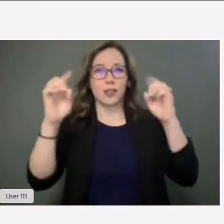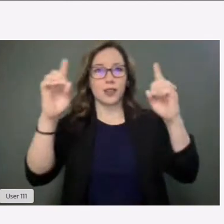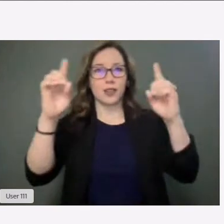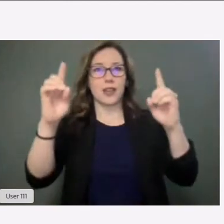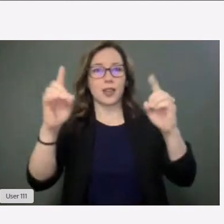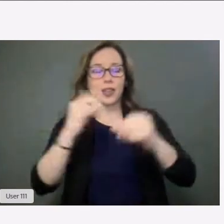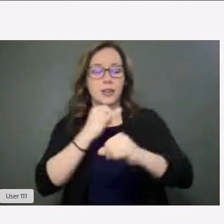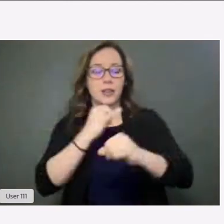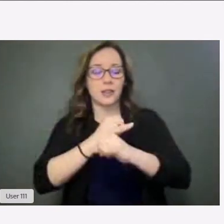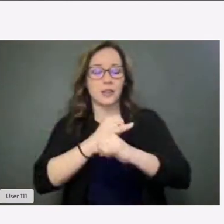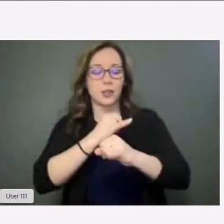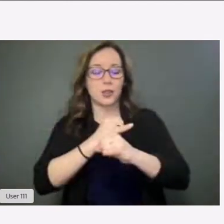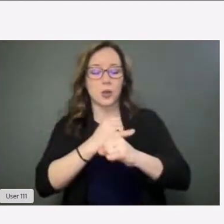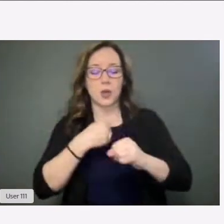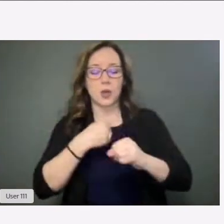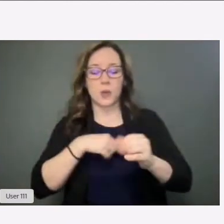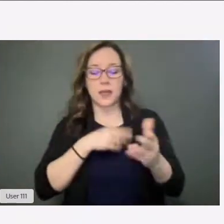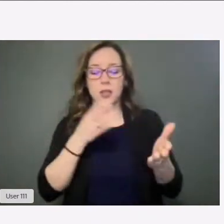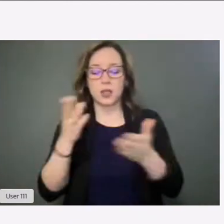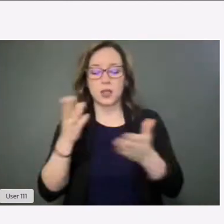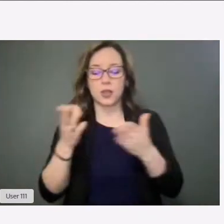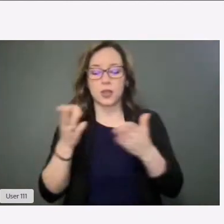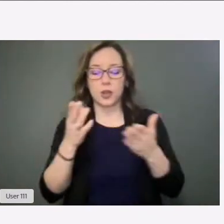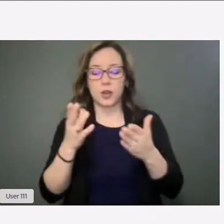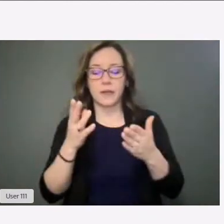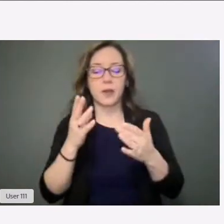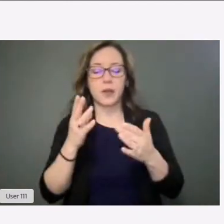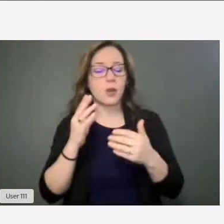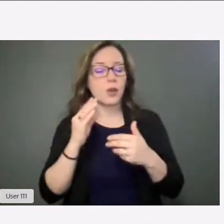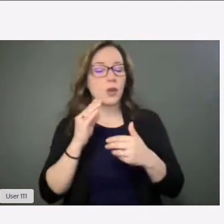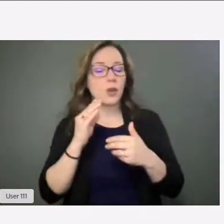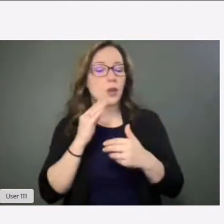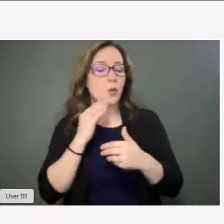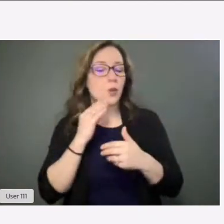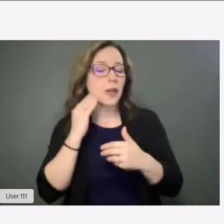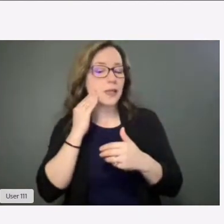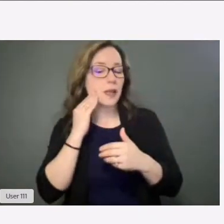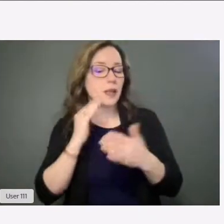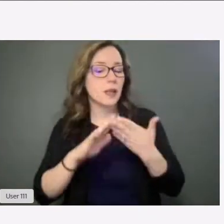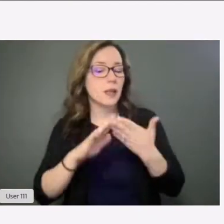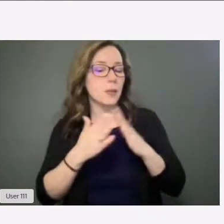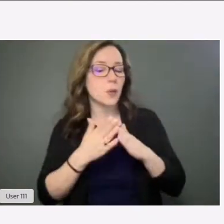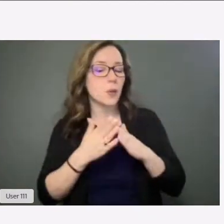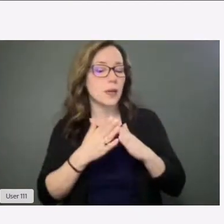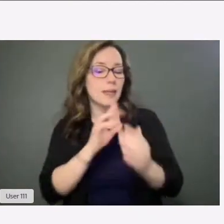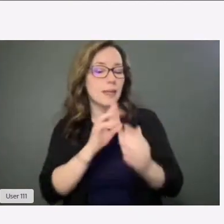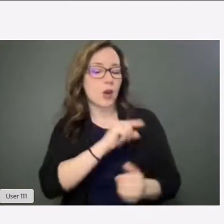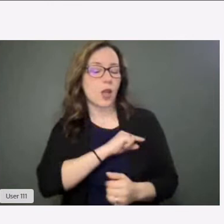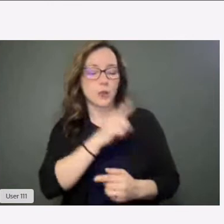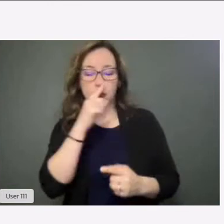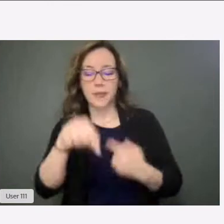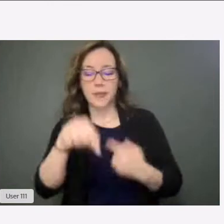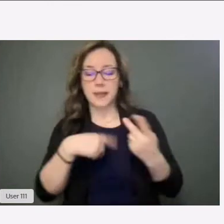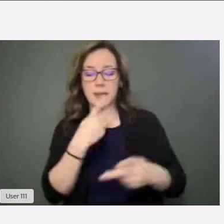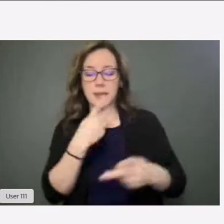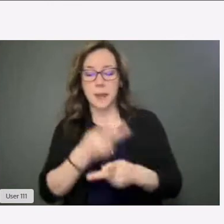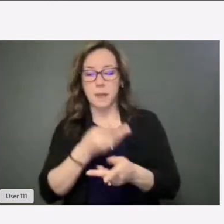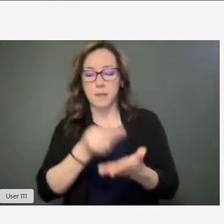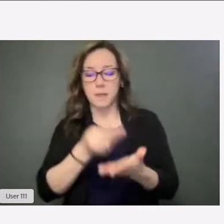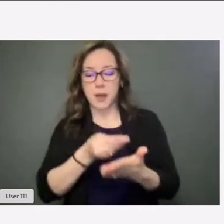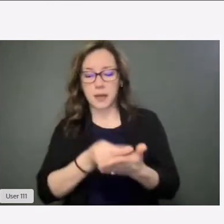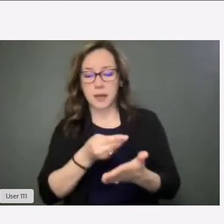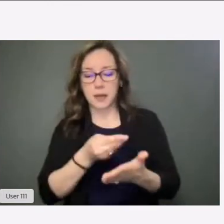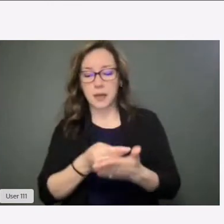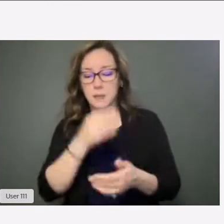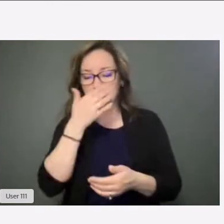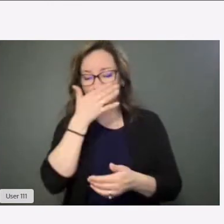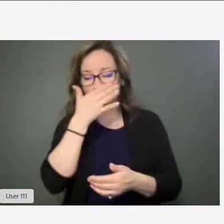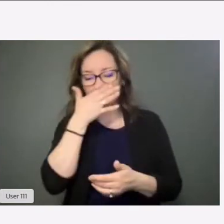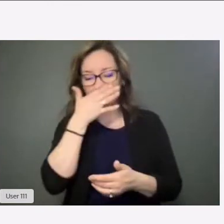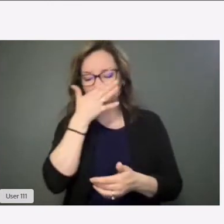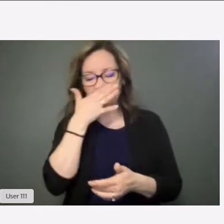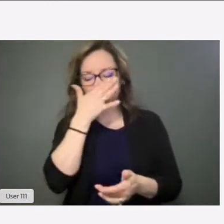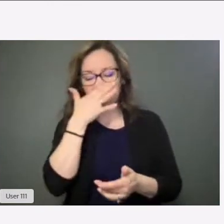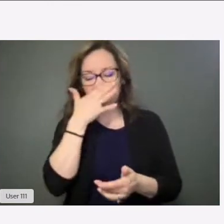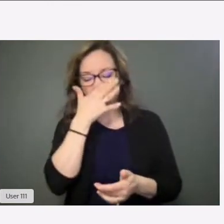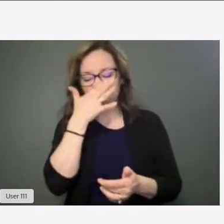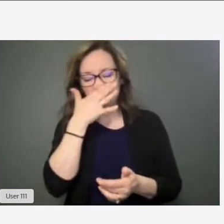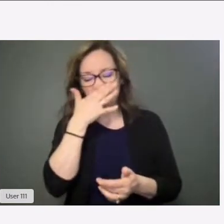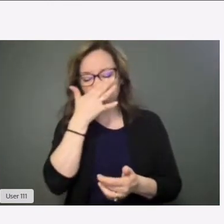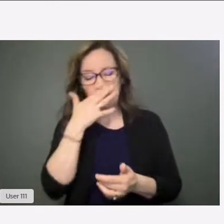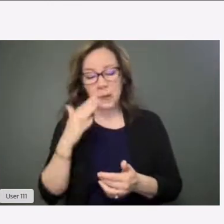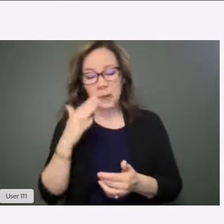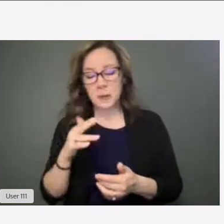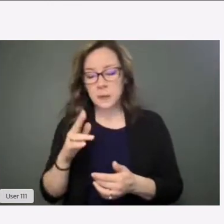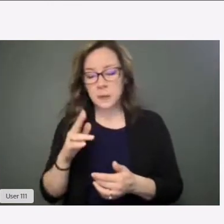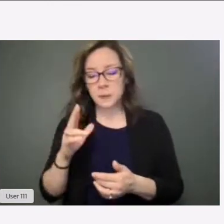institutions as we serve resident community eligible for these type of funds? So Ginny, I think the bottom line upfront question is